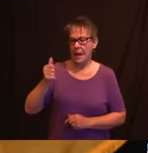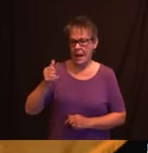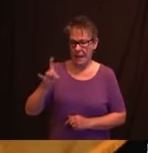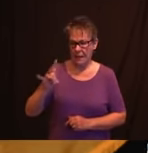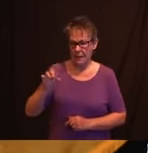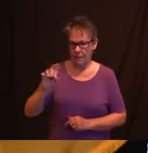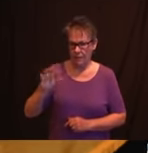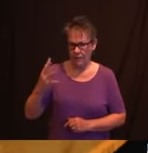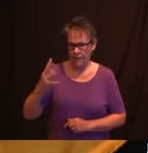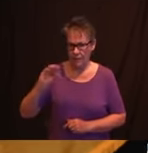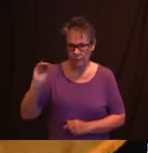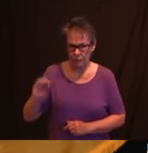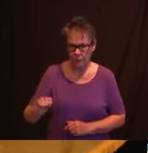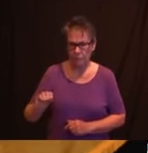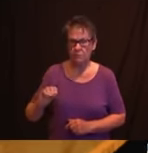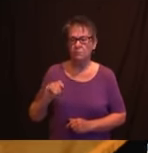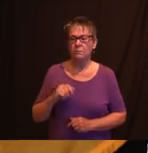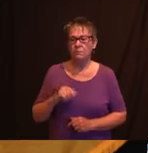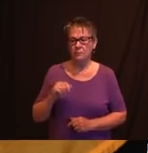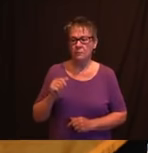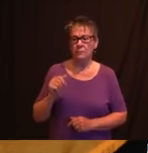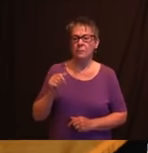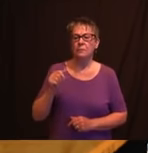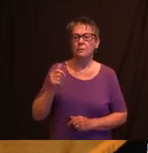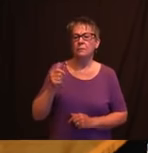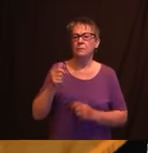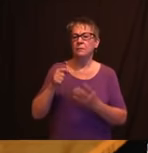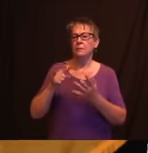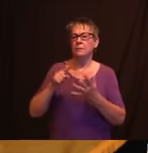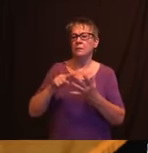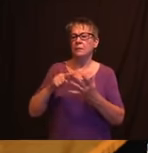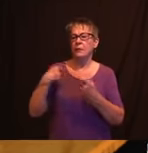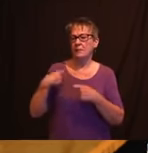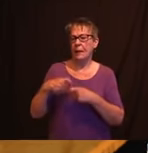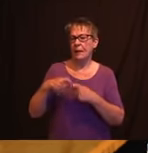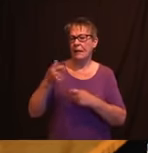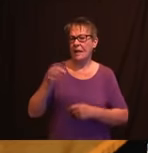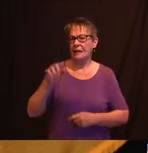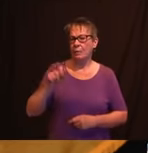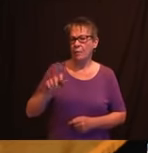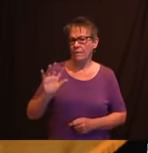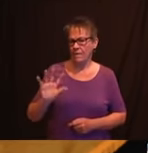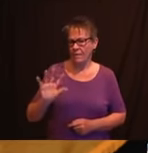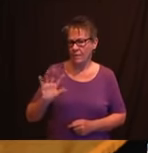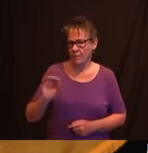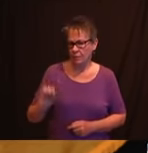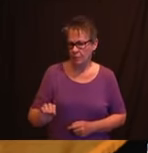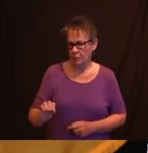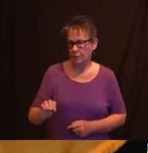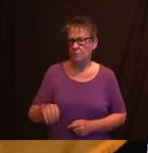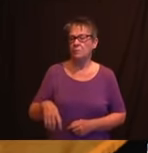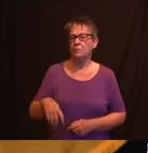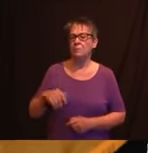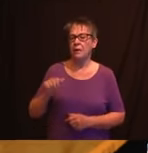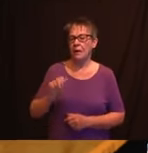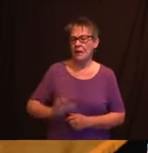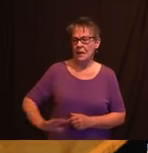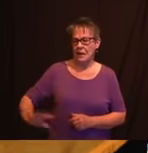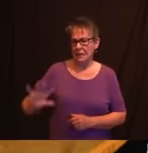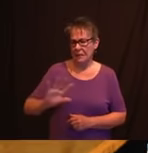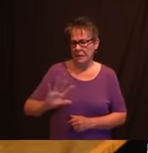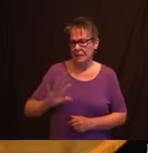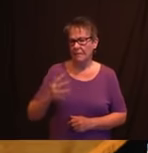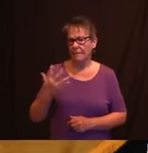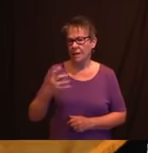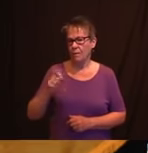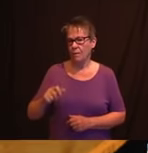19.5%, Asian, 5.4%, and other, 3.3%. The state veteran homes numbers remain the